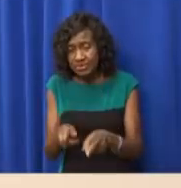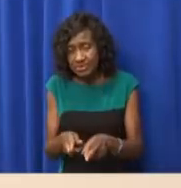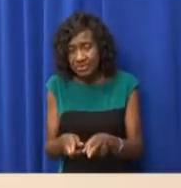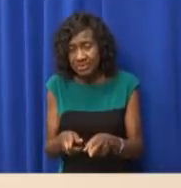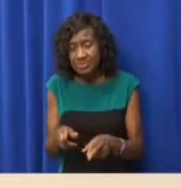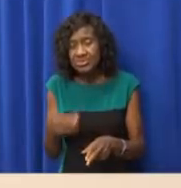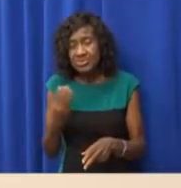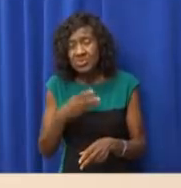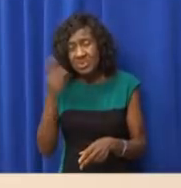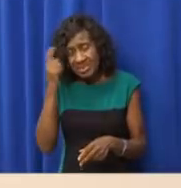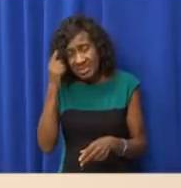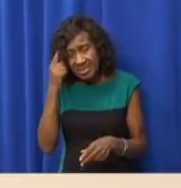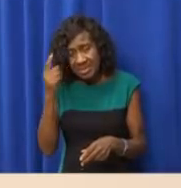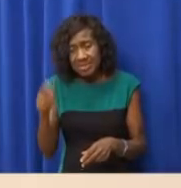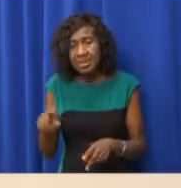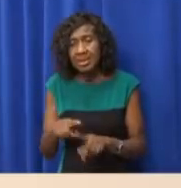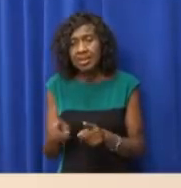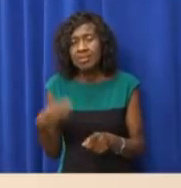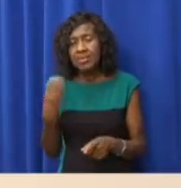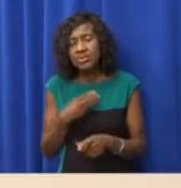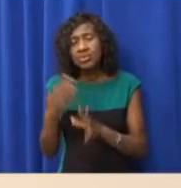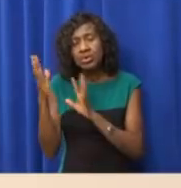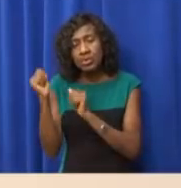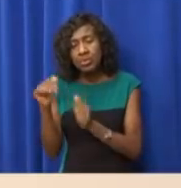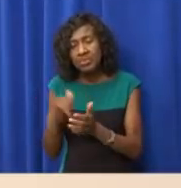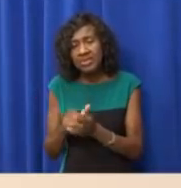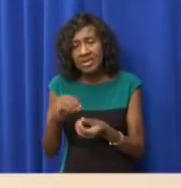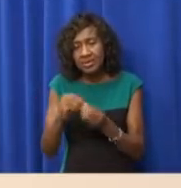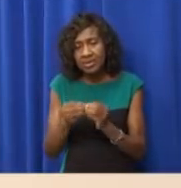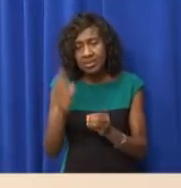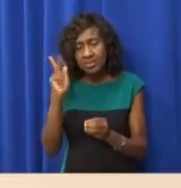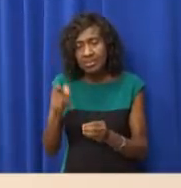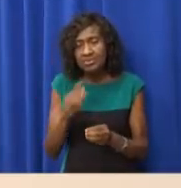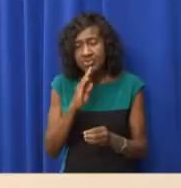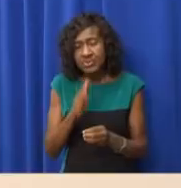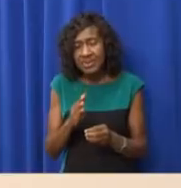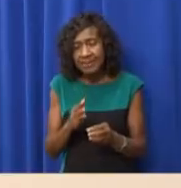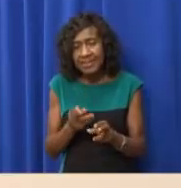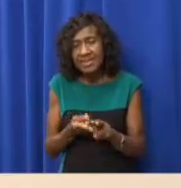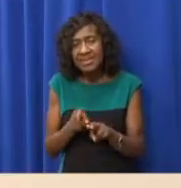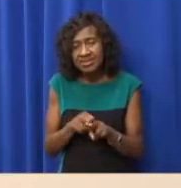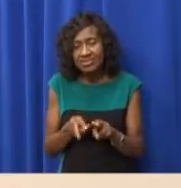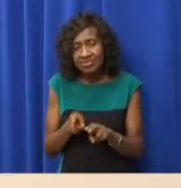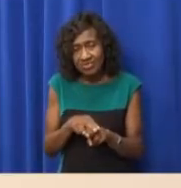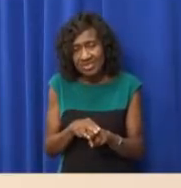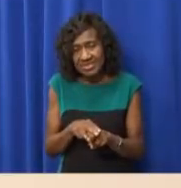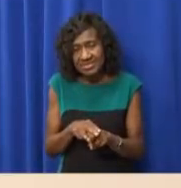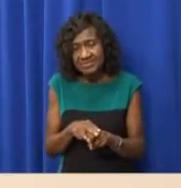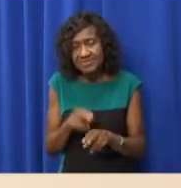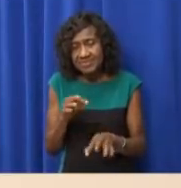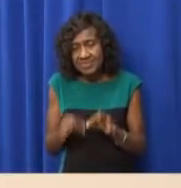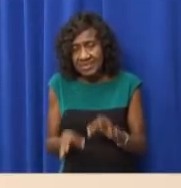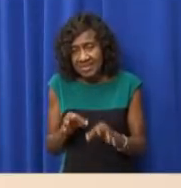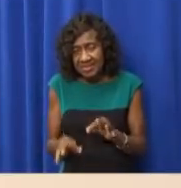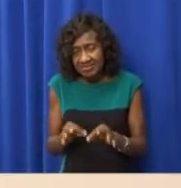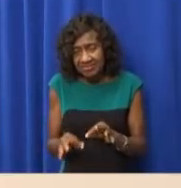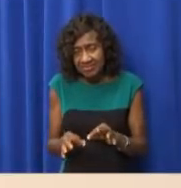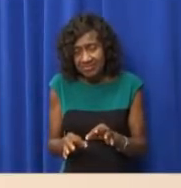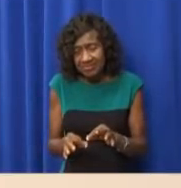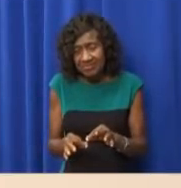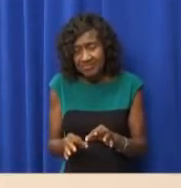we're hopeful that the numbers would get increased and we'd be able to release some more. If this current release